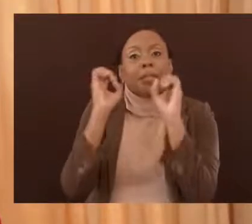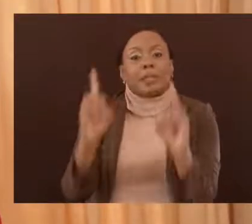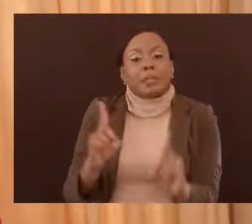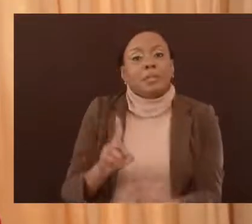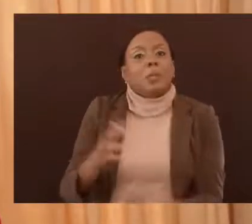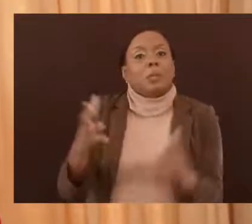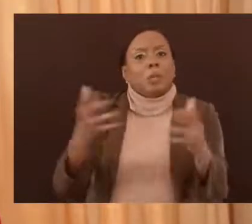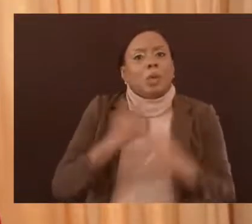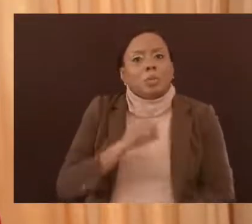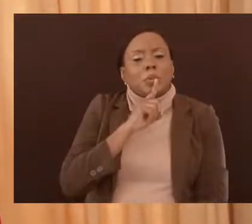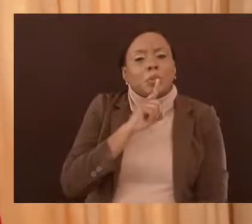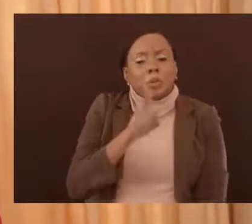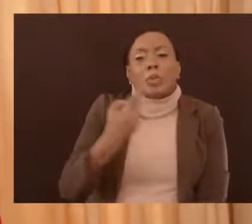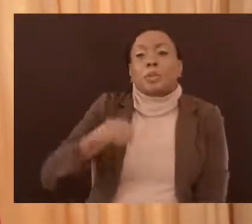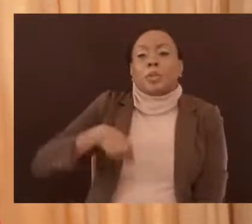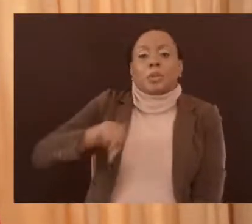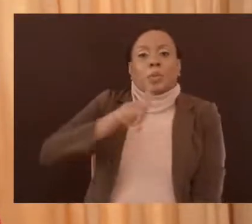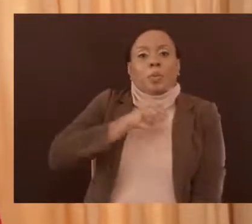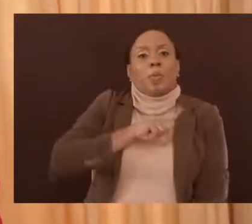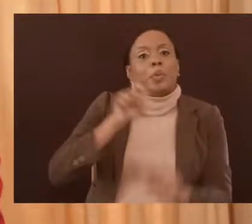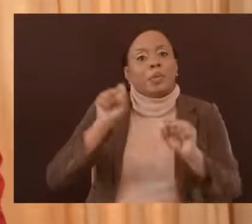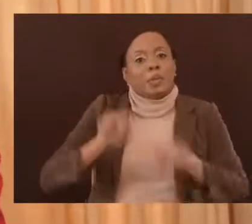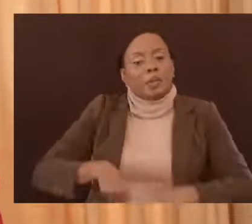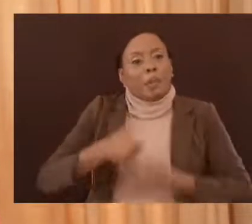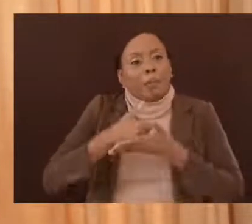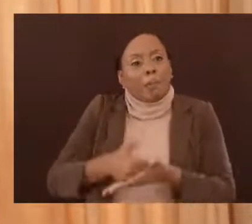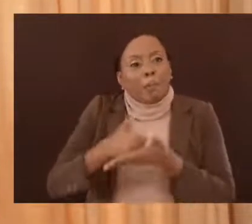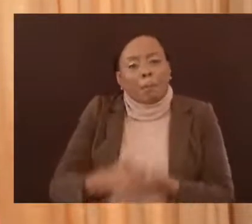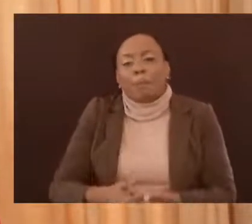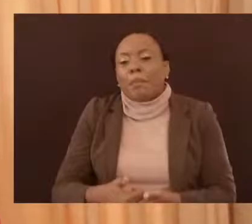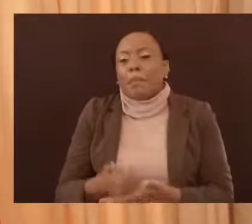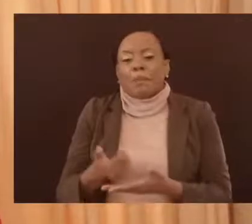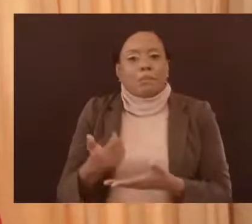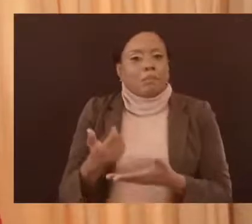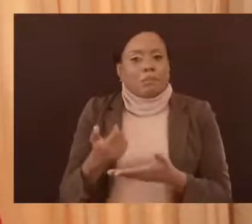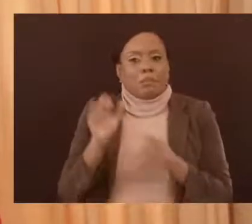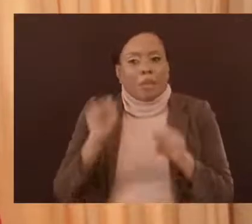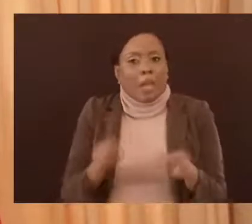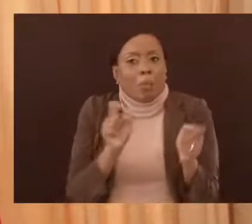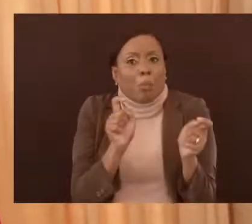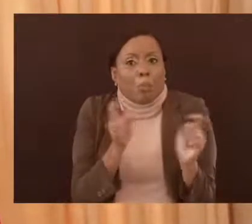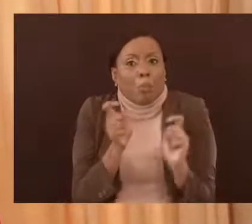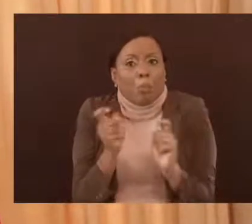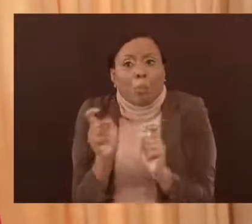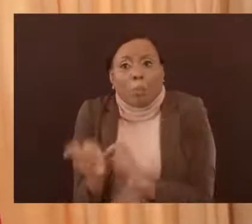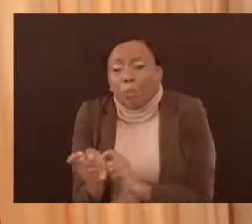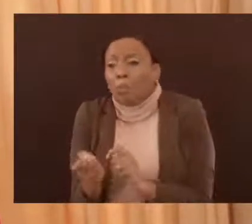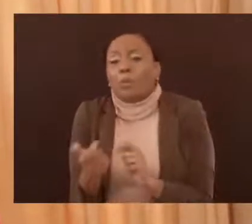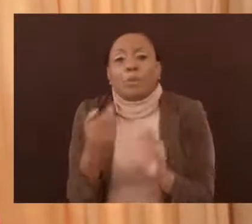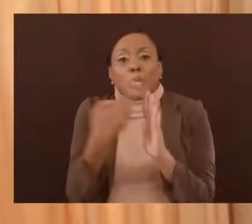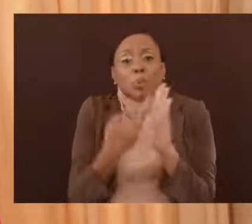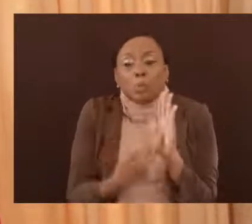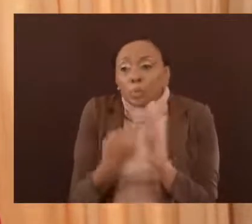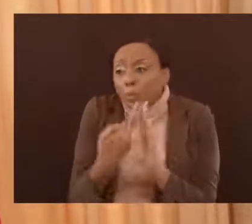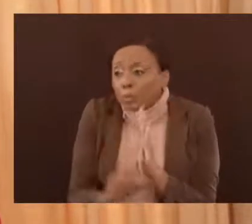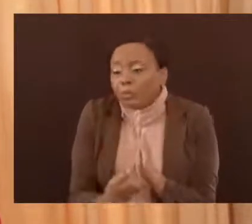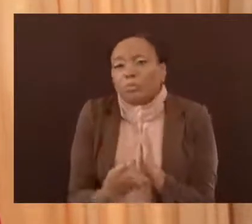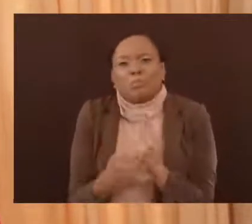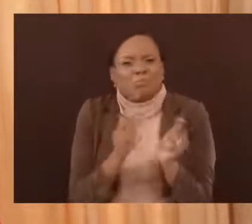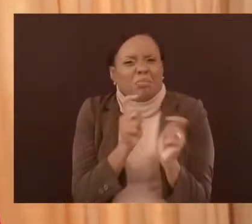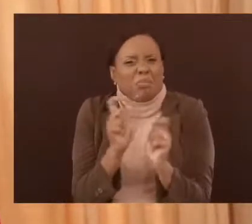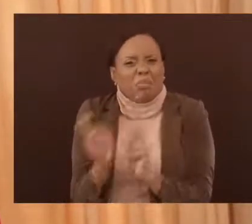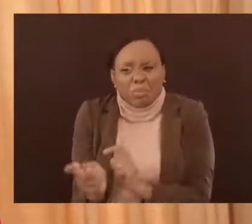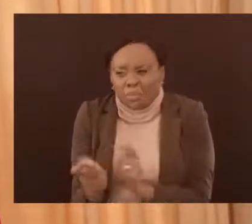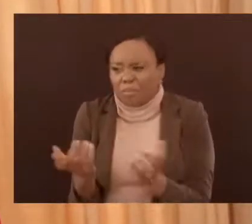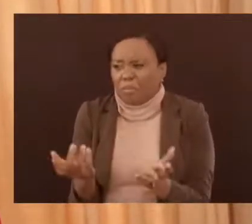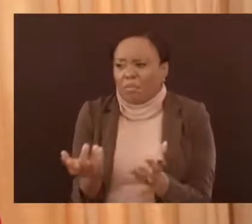every juncture that we're able to cater and even to modify in some instances the rules and the normal regulations so